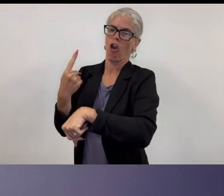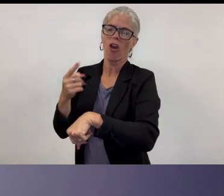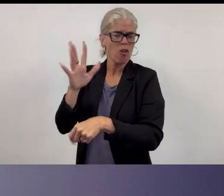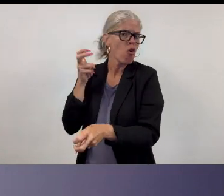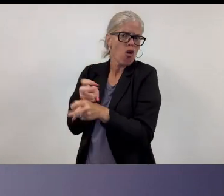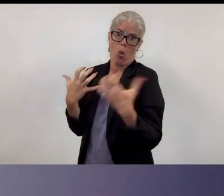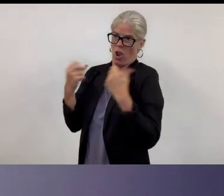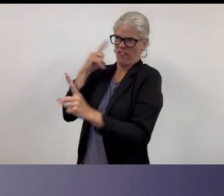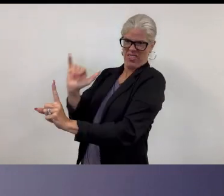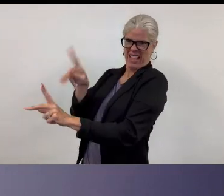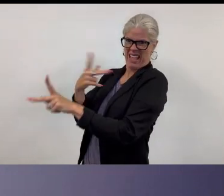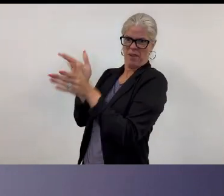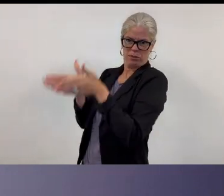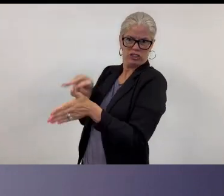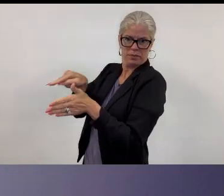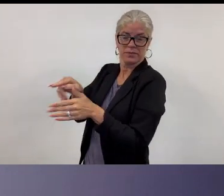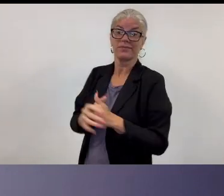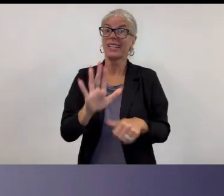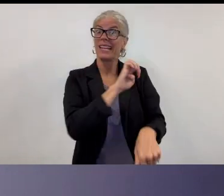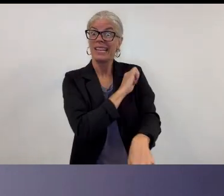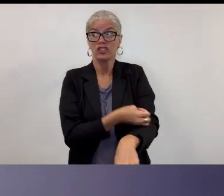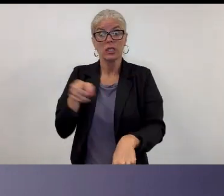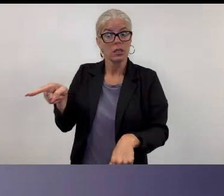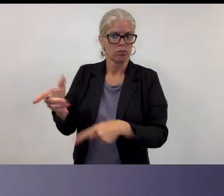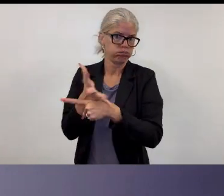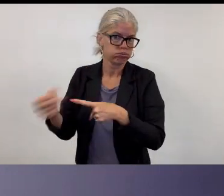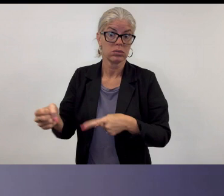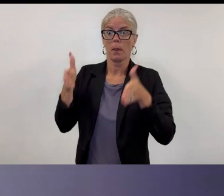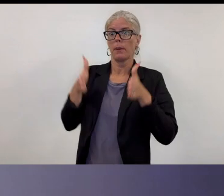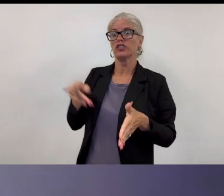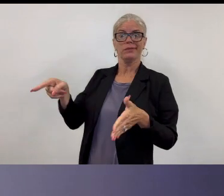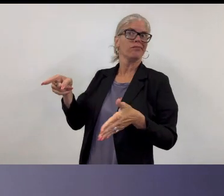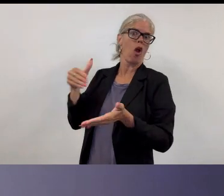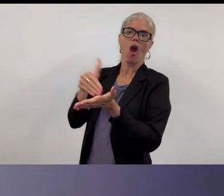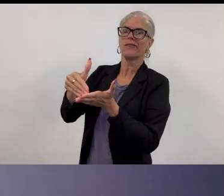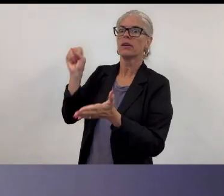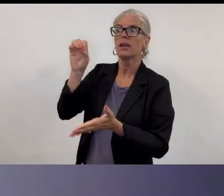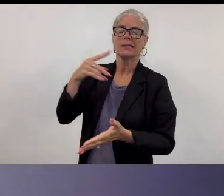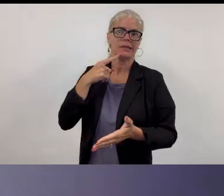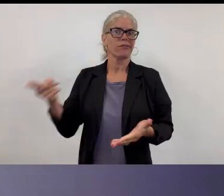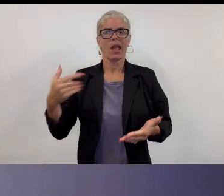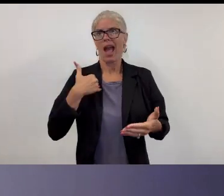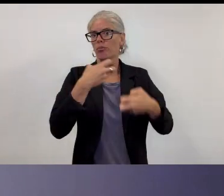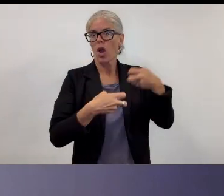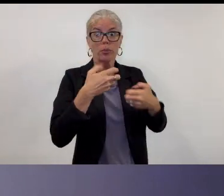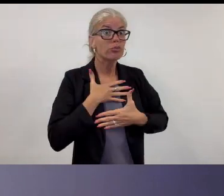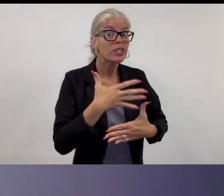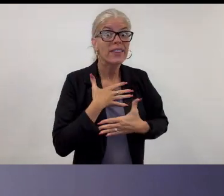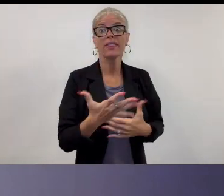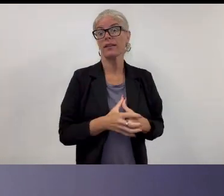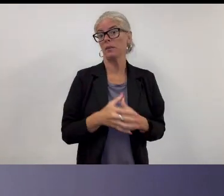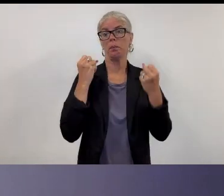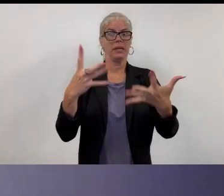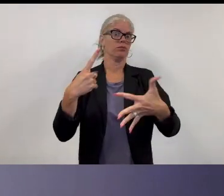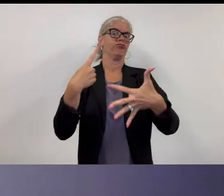recovery in losing energy. I know this person had written in that they were having some breathing issues. So just